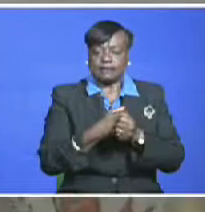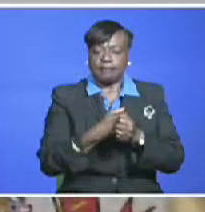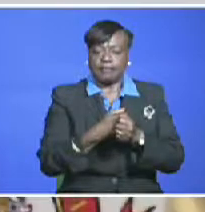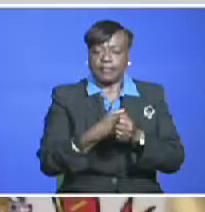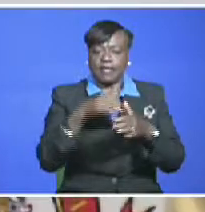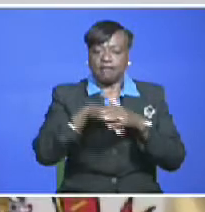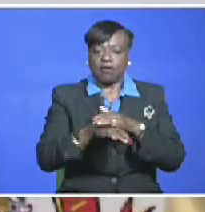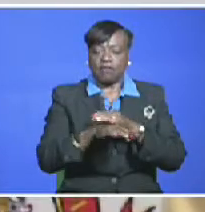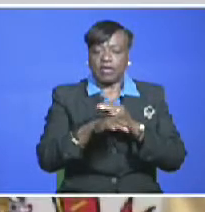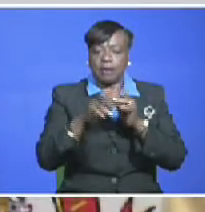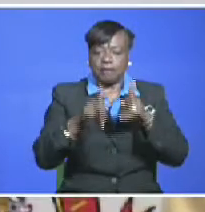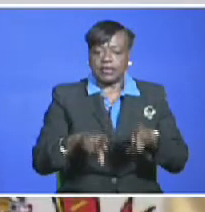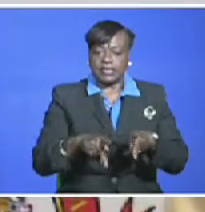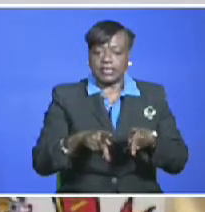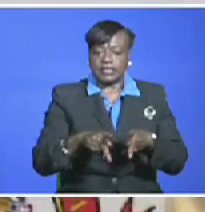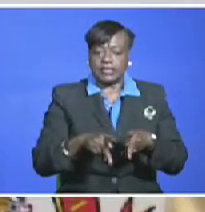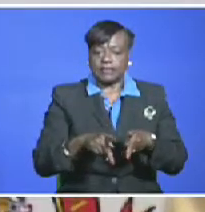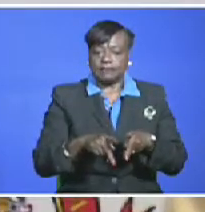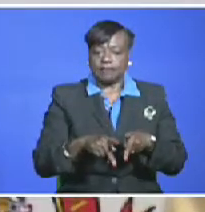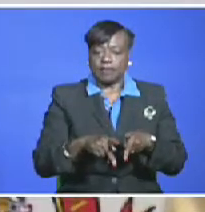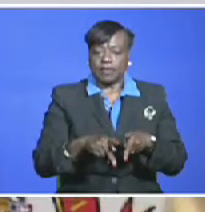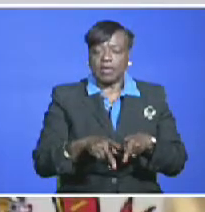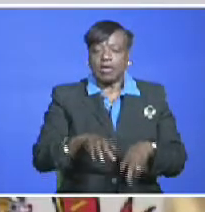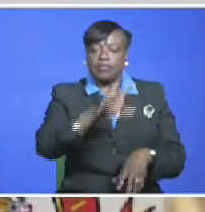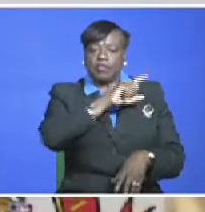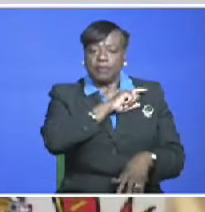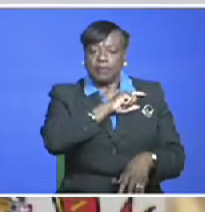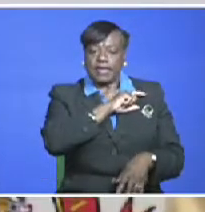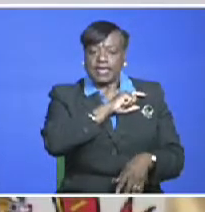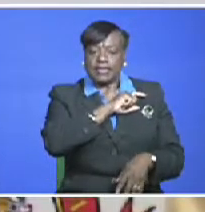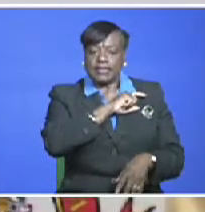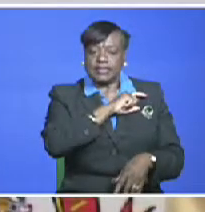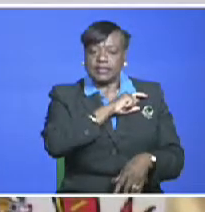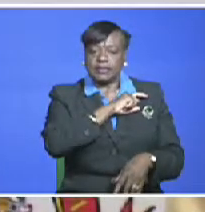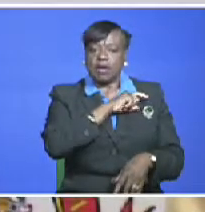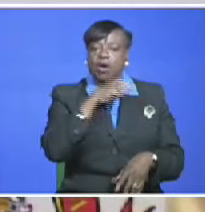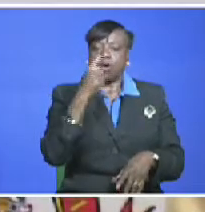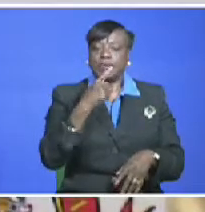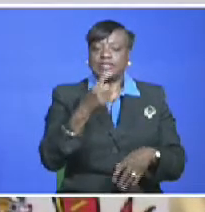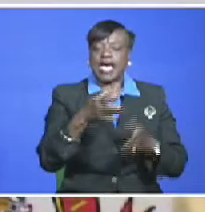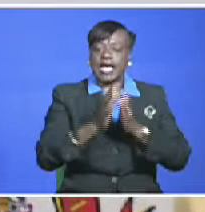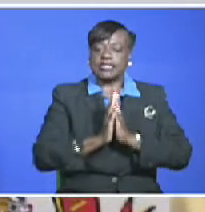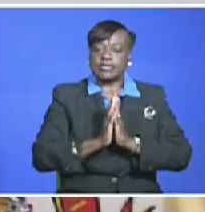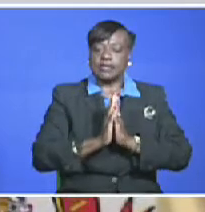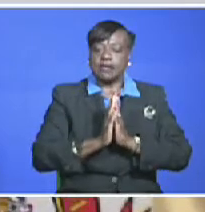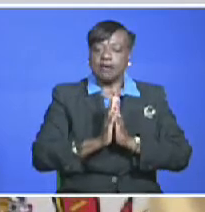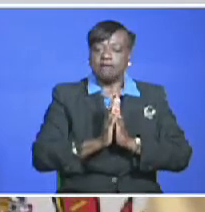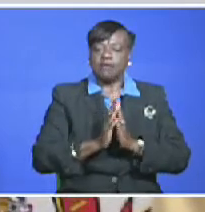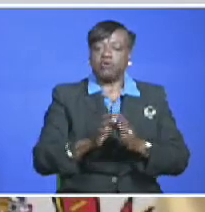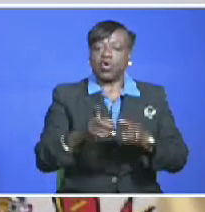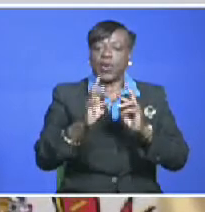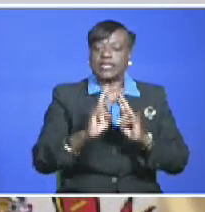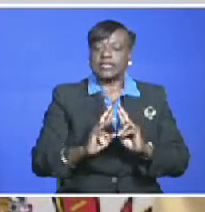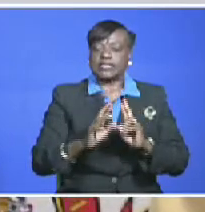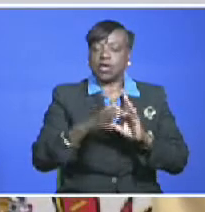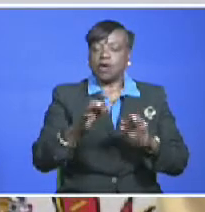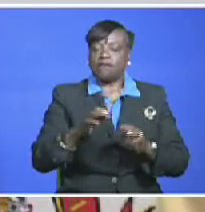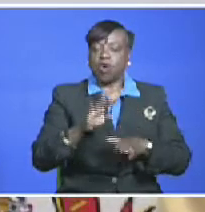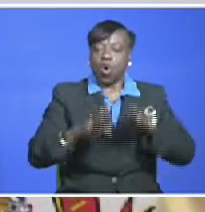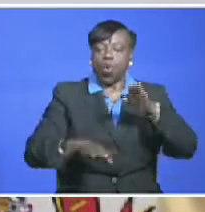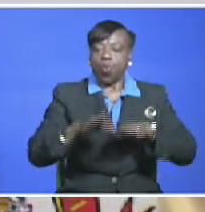The police department has been inundated with requests for walkathons. That occurs every single